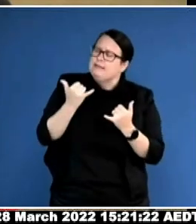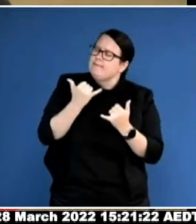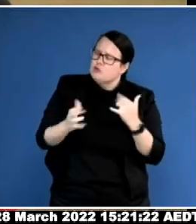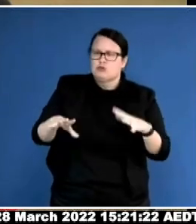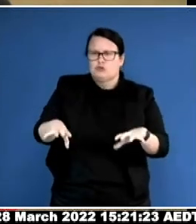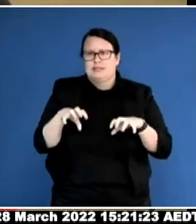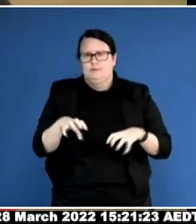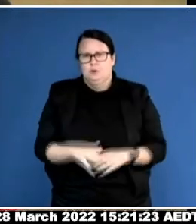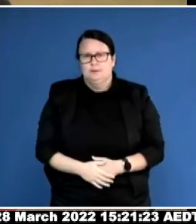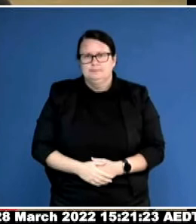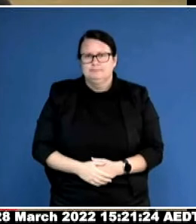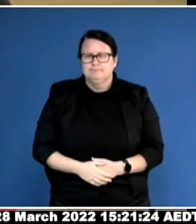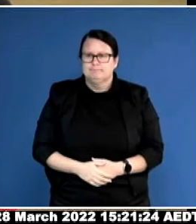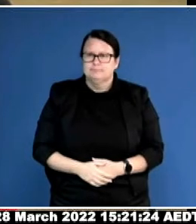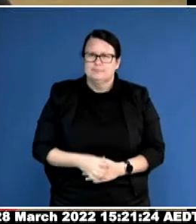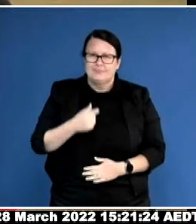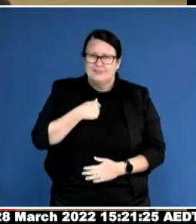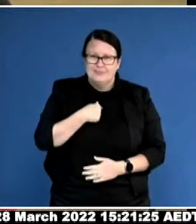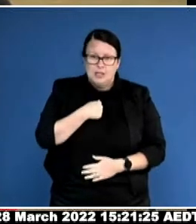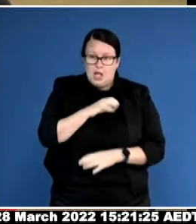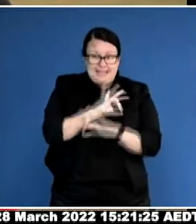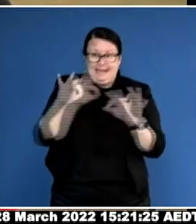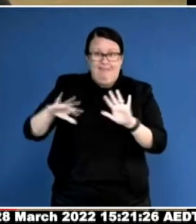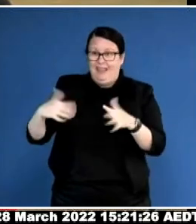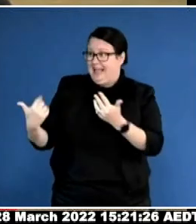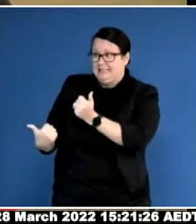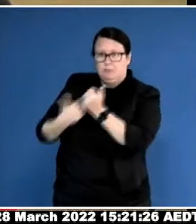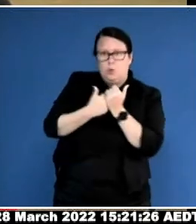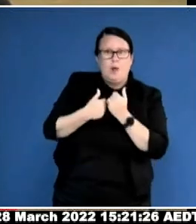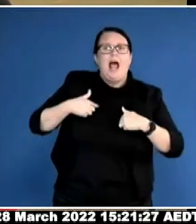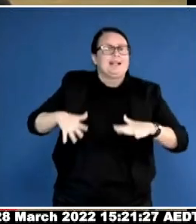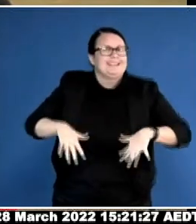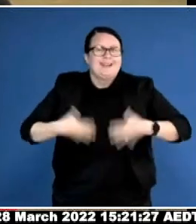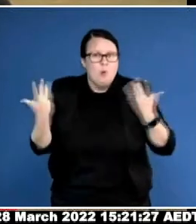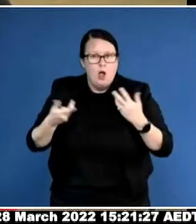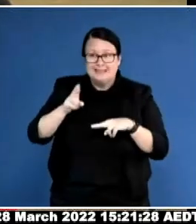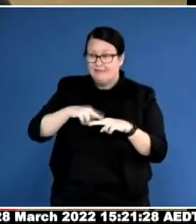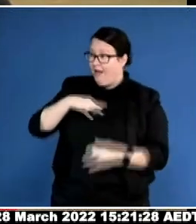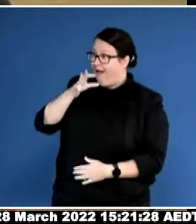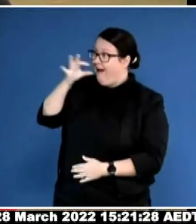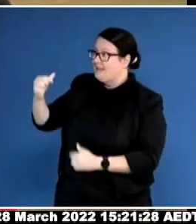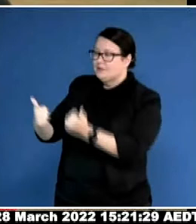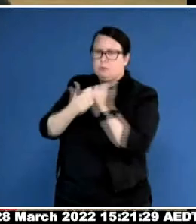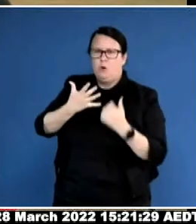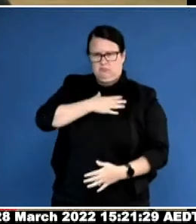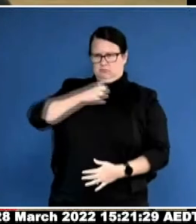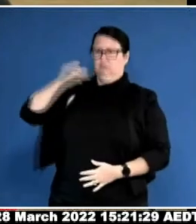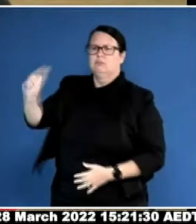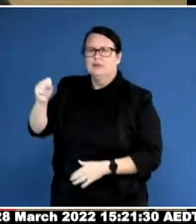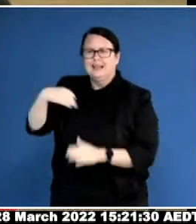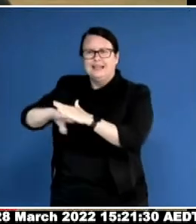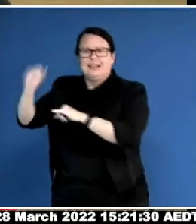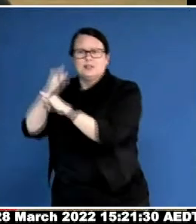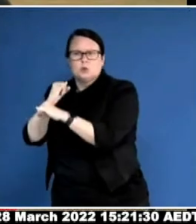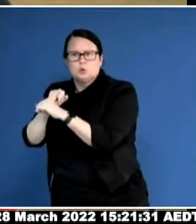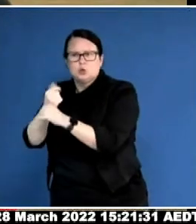I didn't have any access to or want any formal support services because I thought this meant that I would become institutionalised. So